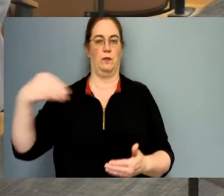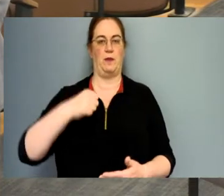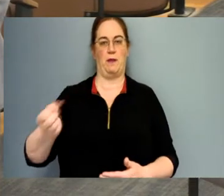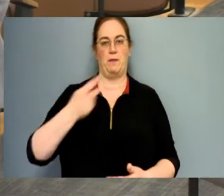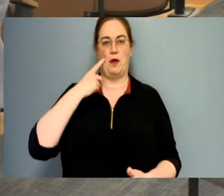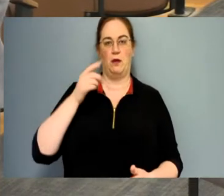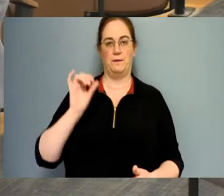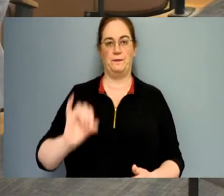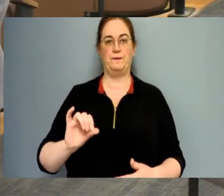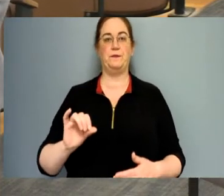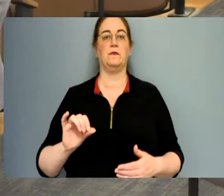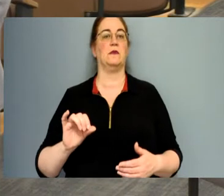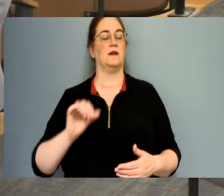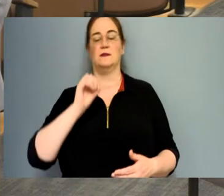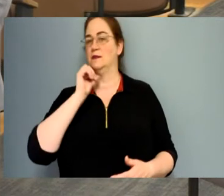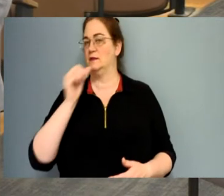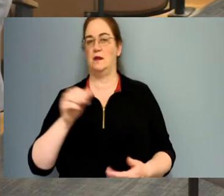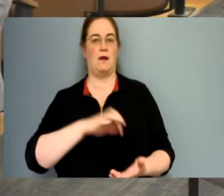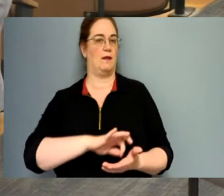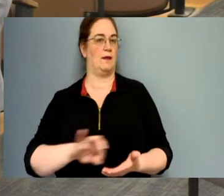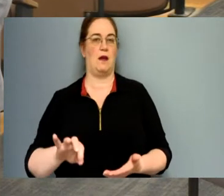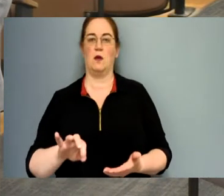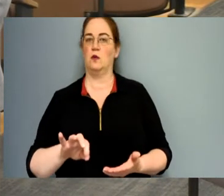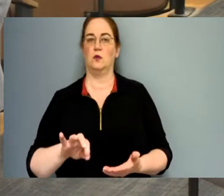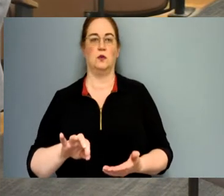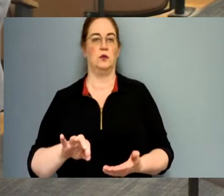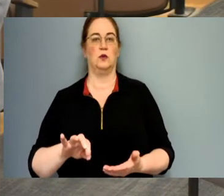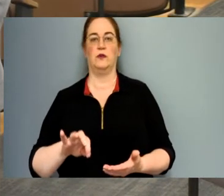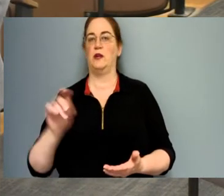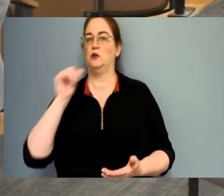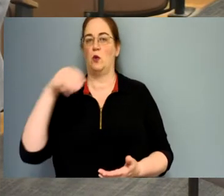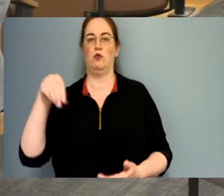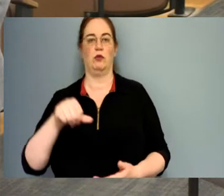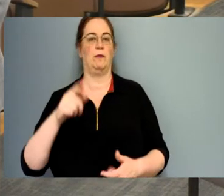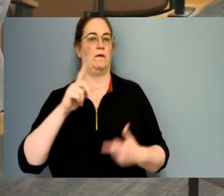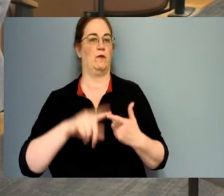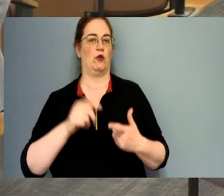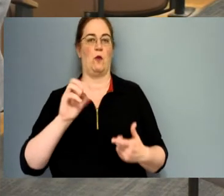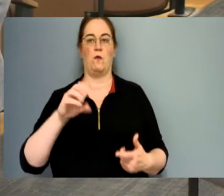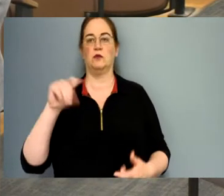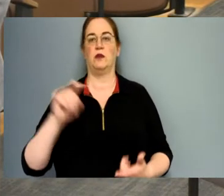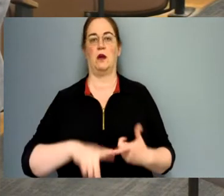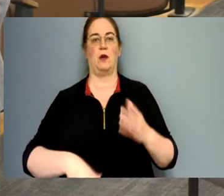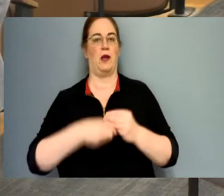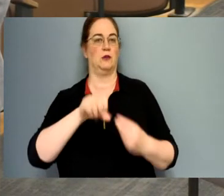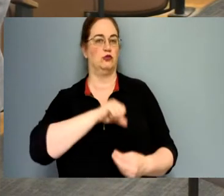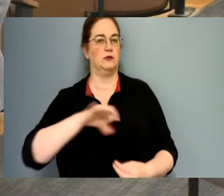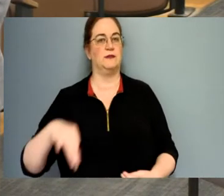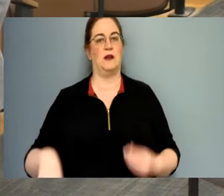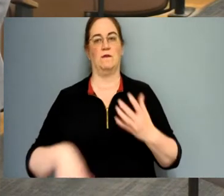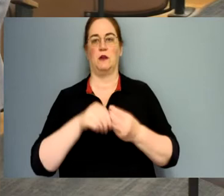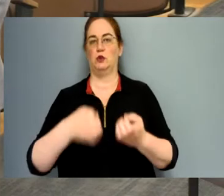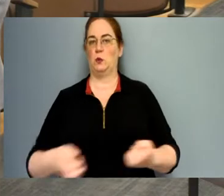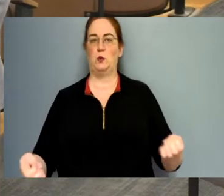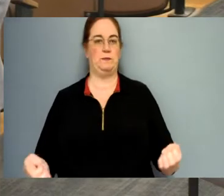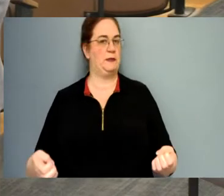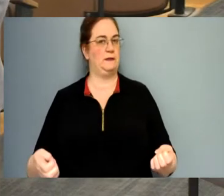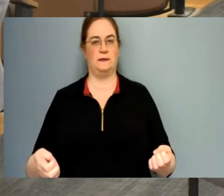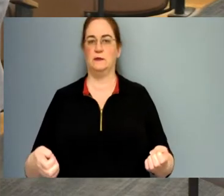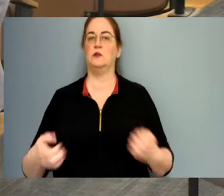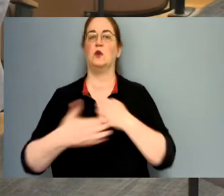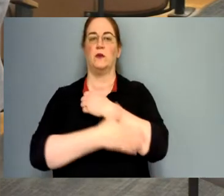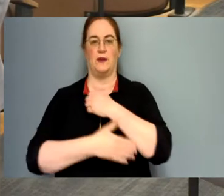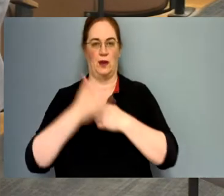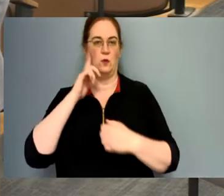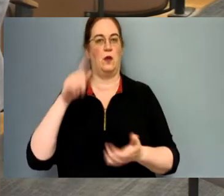for. That does not count, they do not reimburse for any overtime or extra staff or extra equipment. So the county will